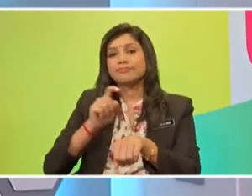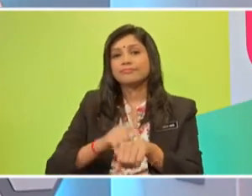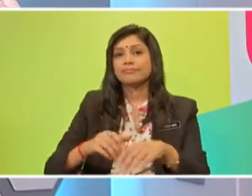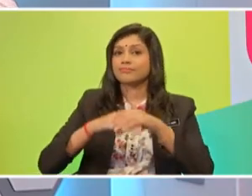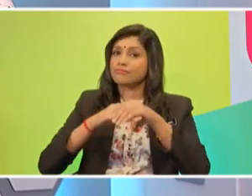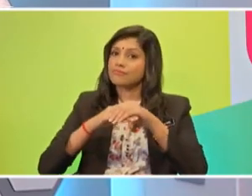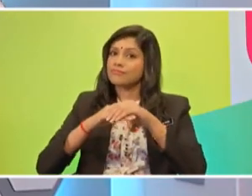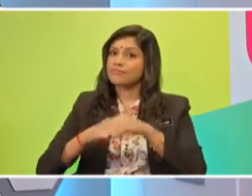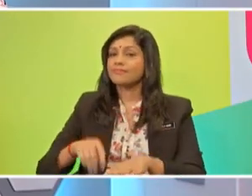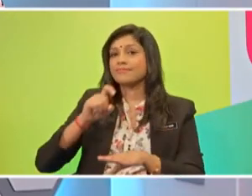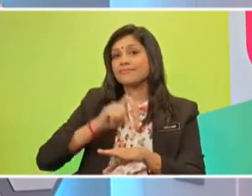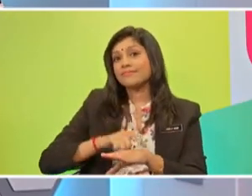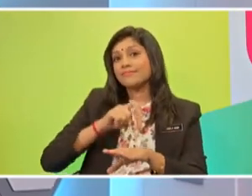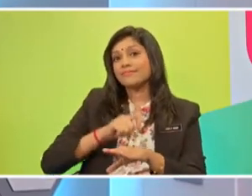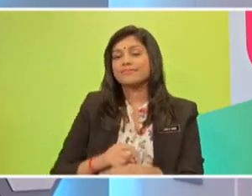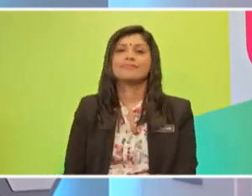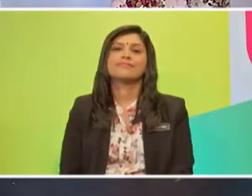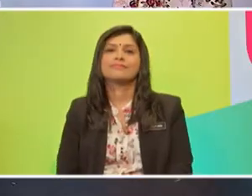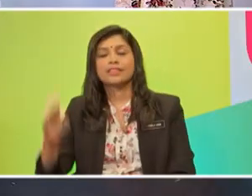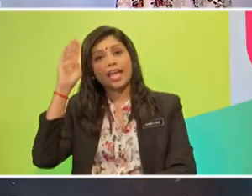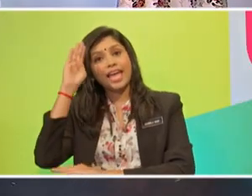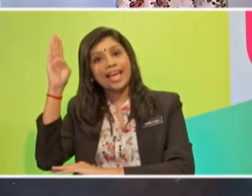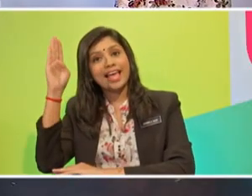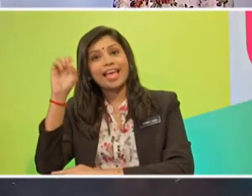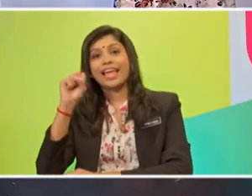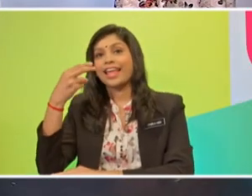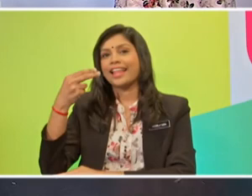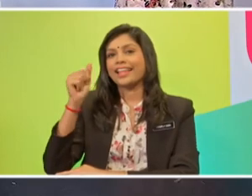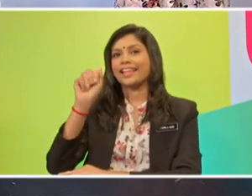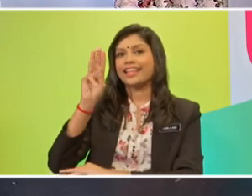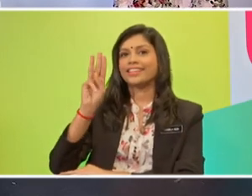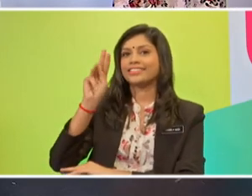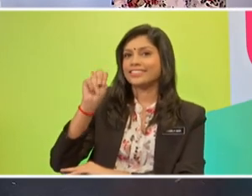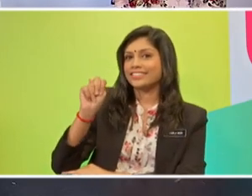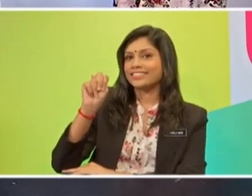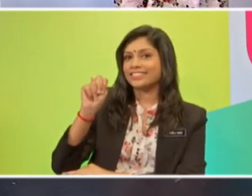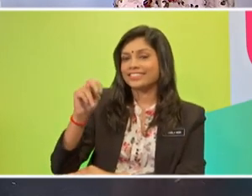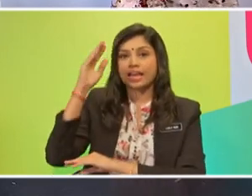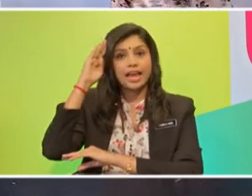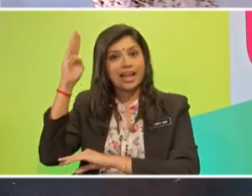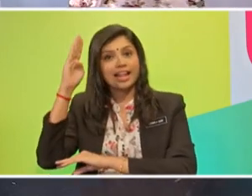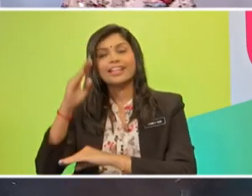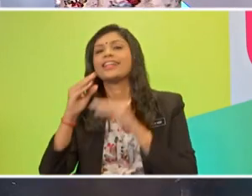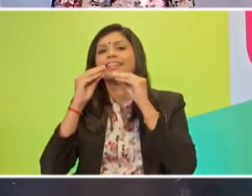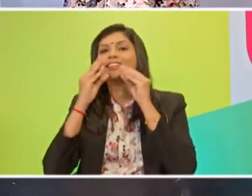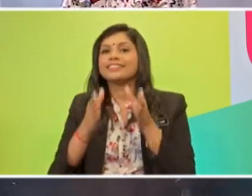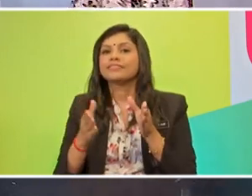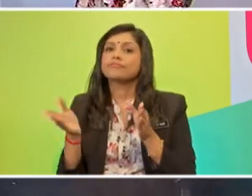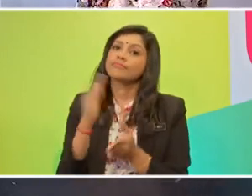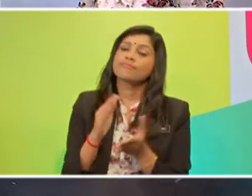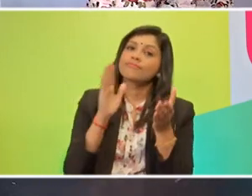Hello, everyone. Hello, Sean. Hello, teacher. Let's clap and